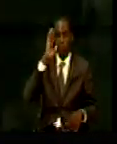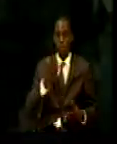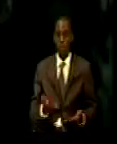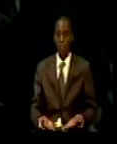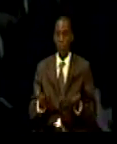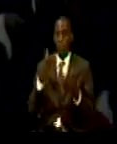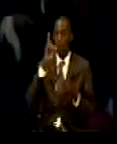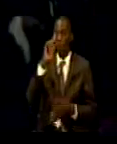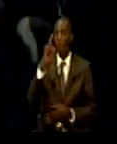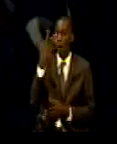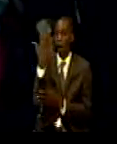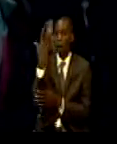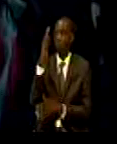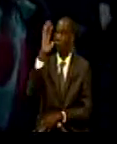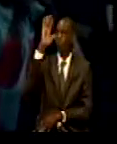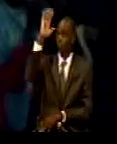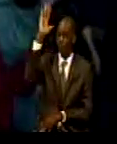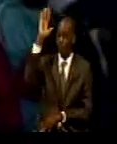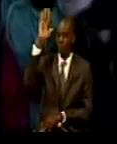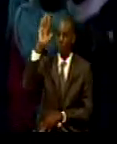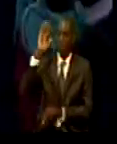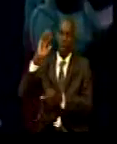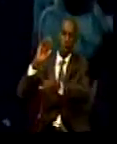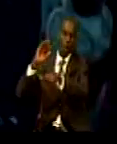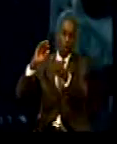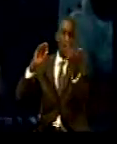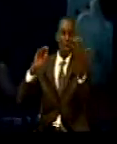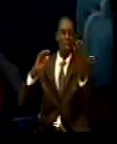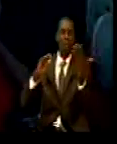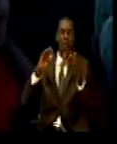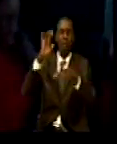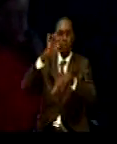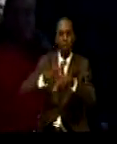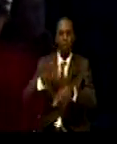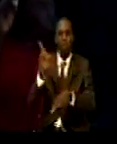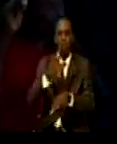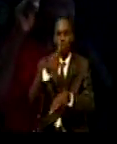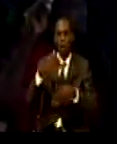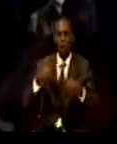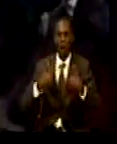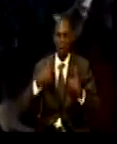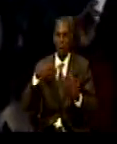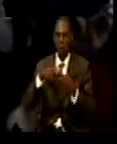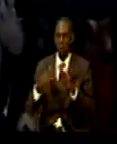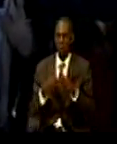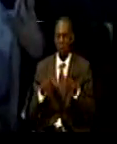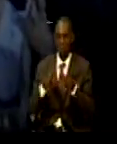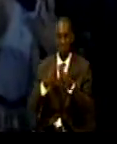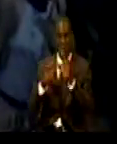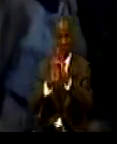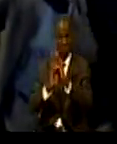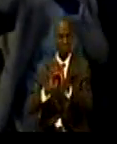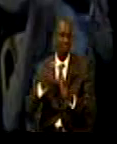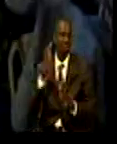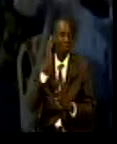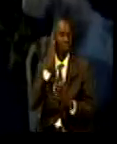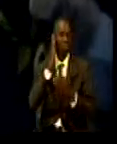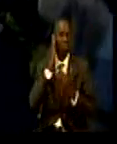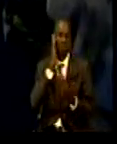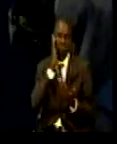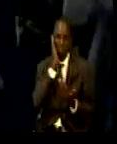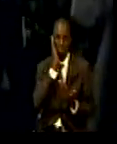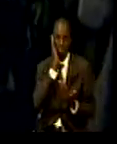hand in the place where you have any challenge. Father, in the name of